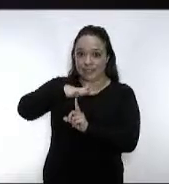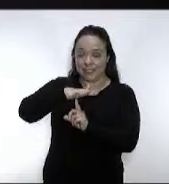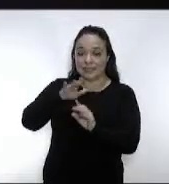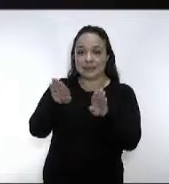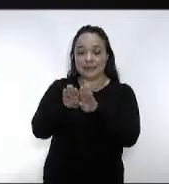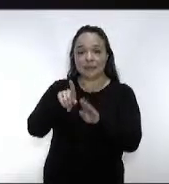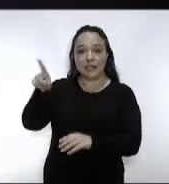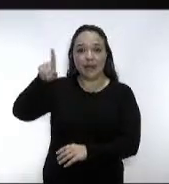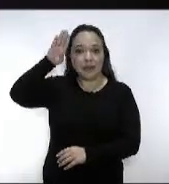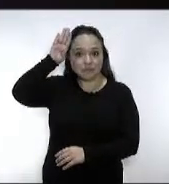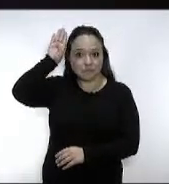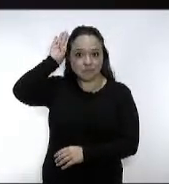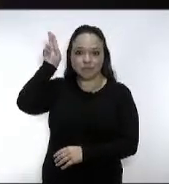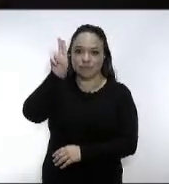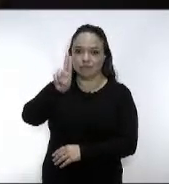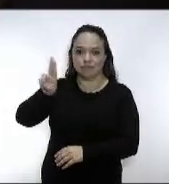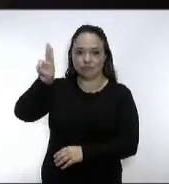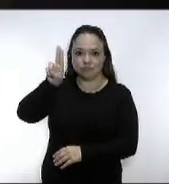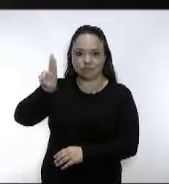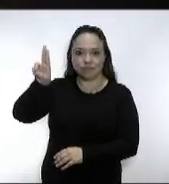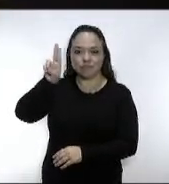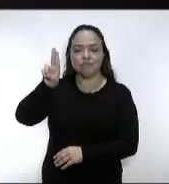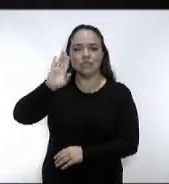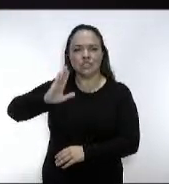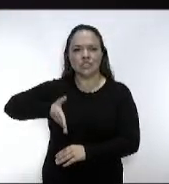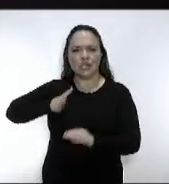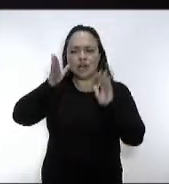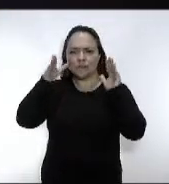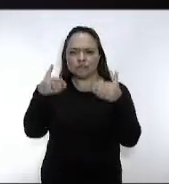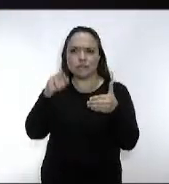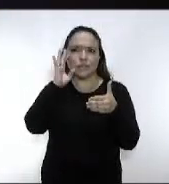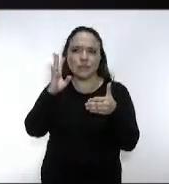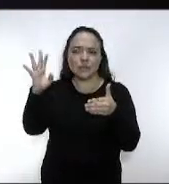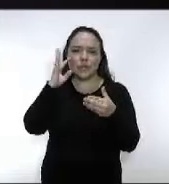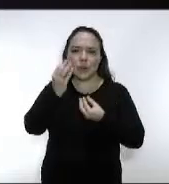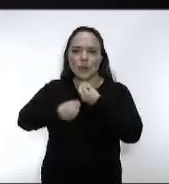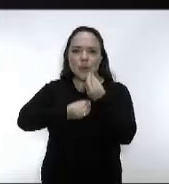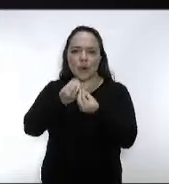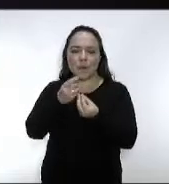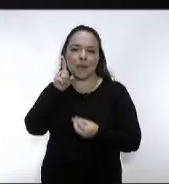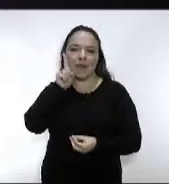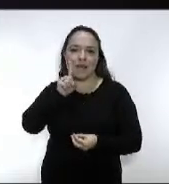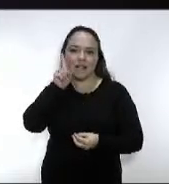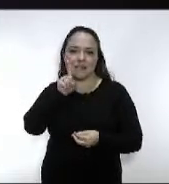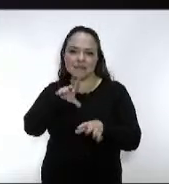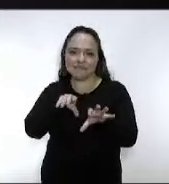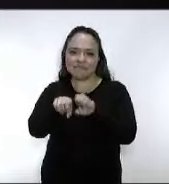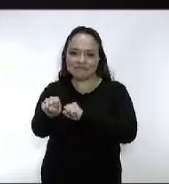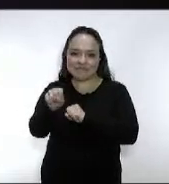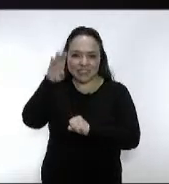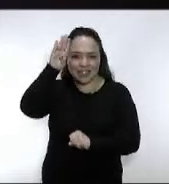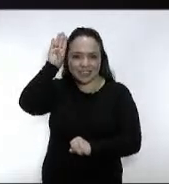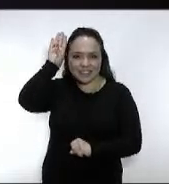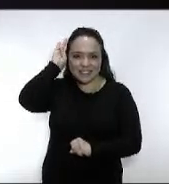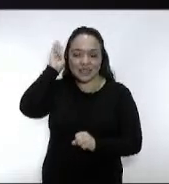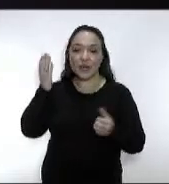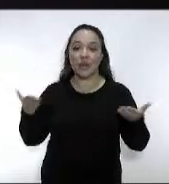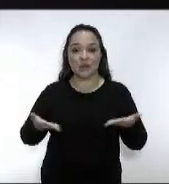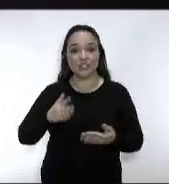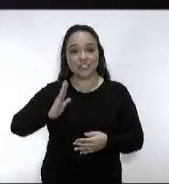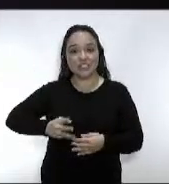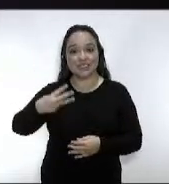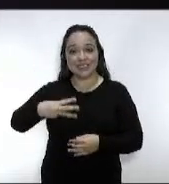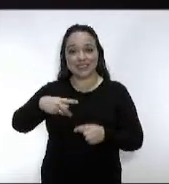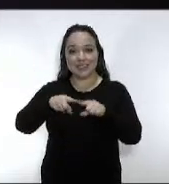PUC-Paraná Kansas State University have idealized American Academy, and today the third class is concluding